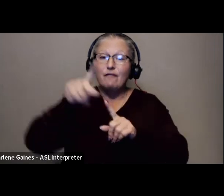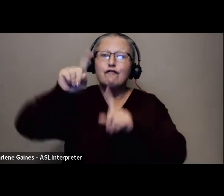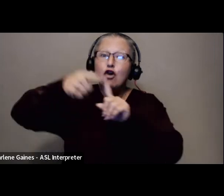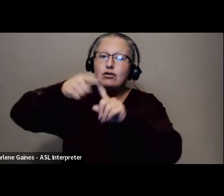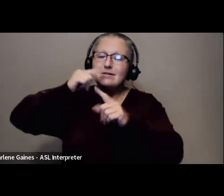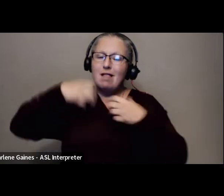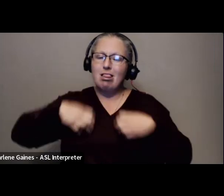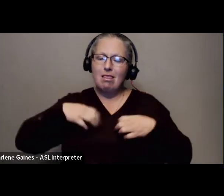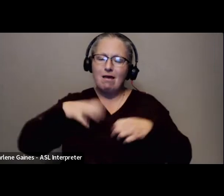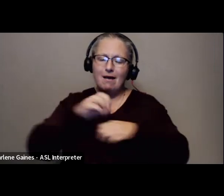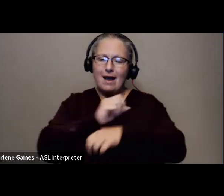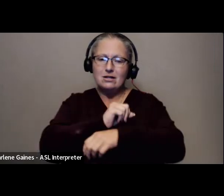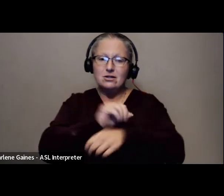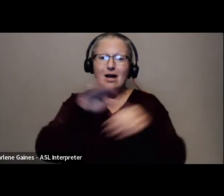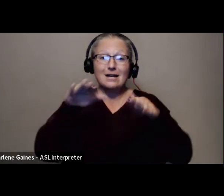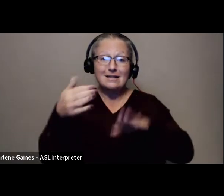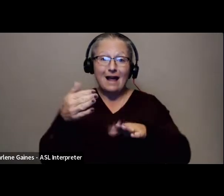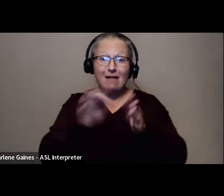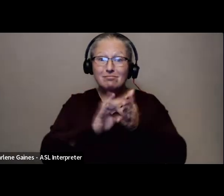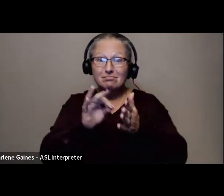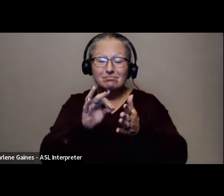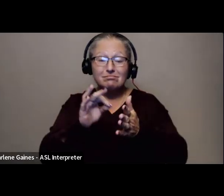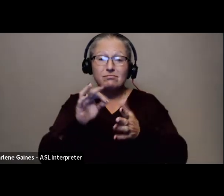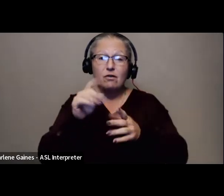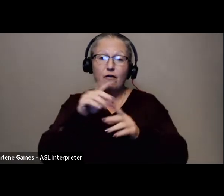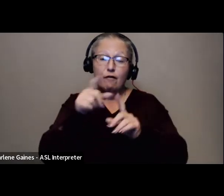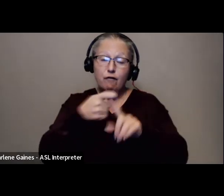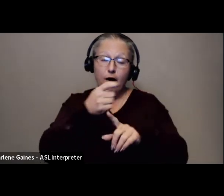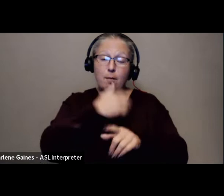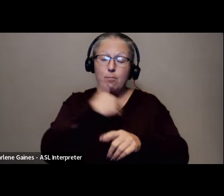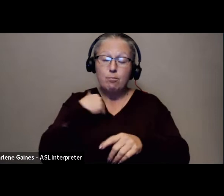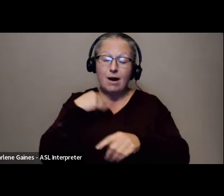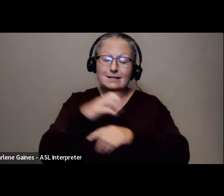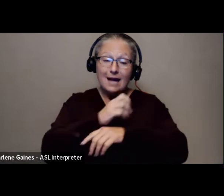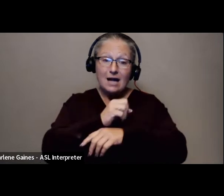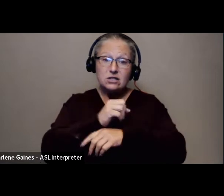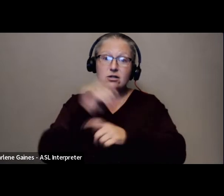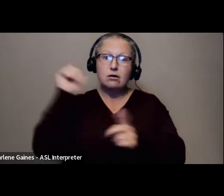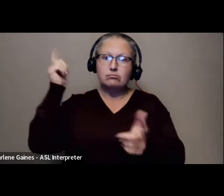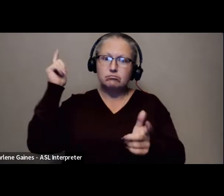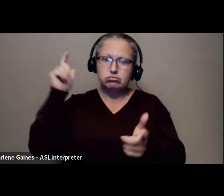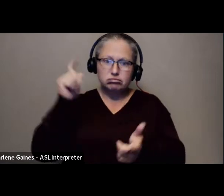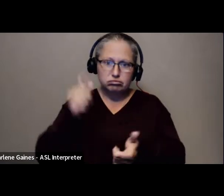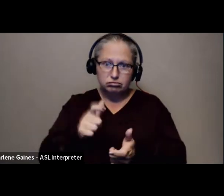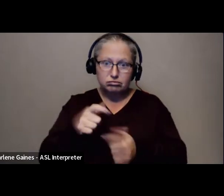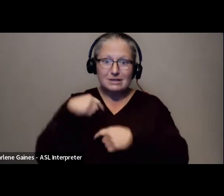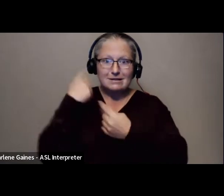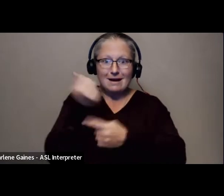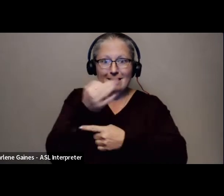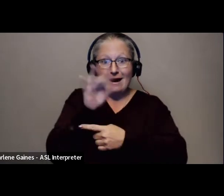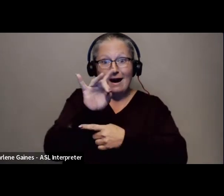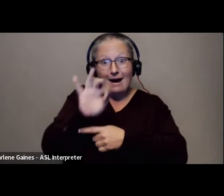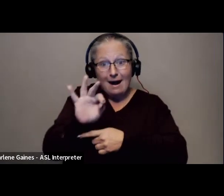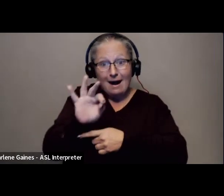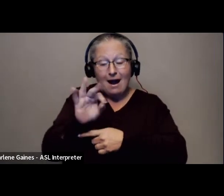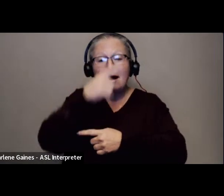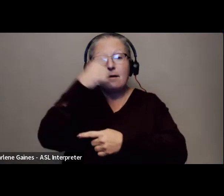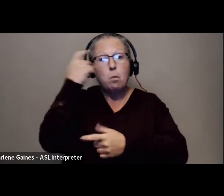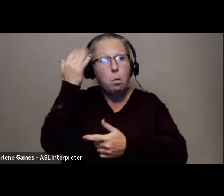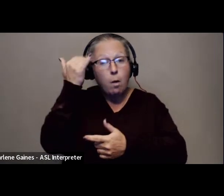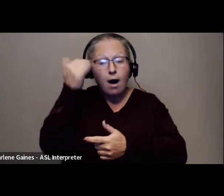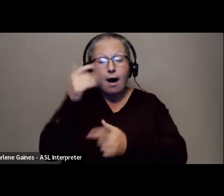The death rates associated with breast cancer have been decreasing steadily since 1989, and that's believed. The decline